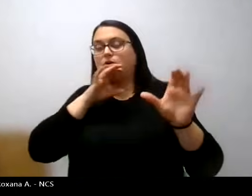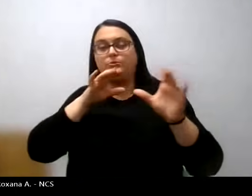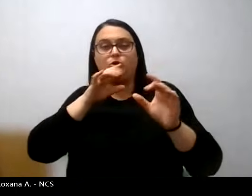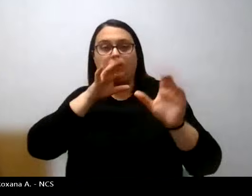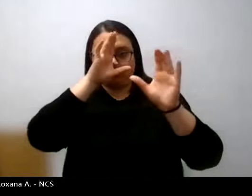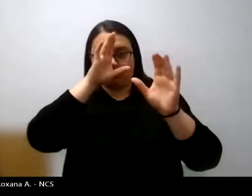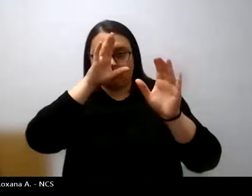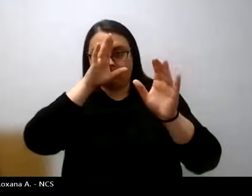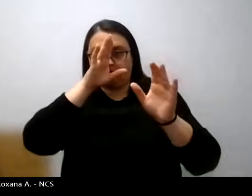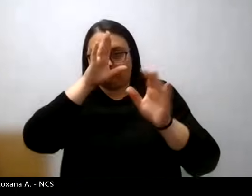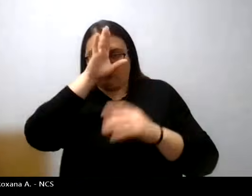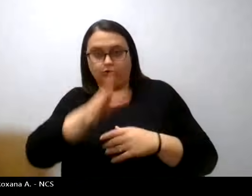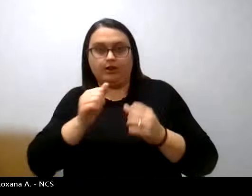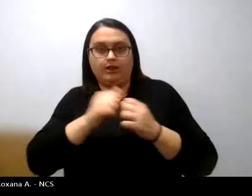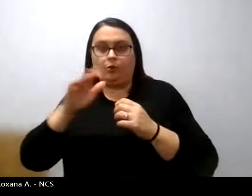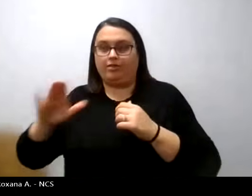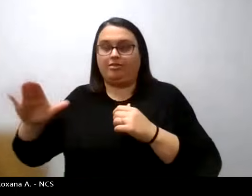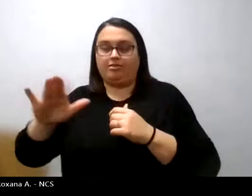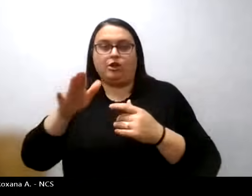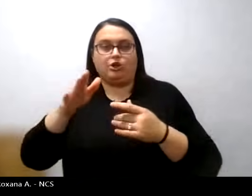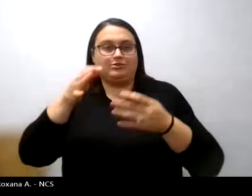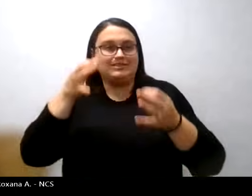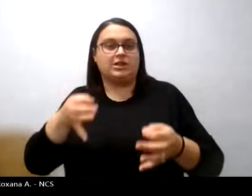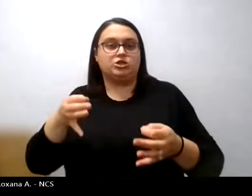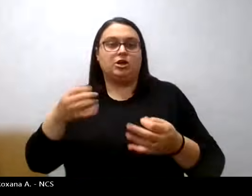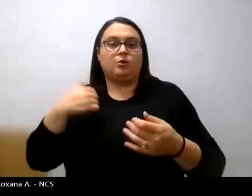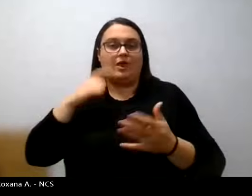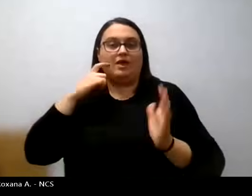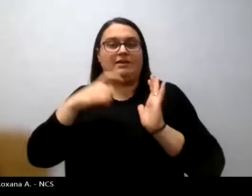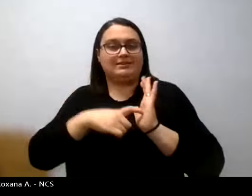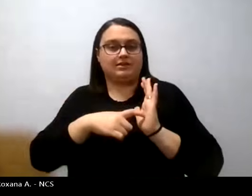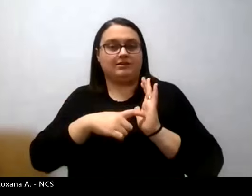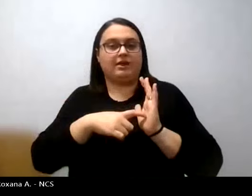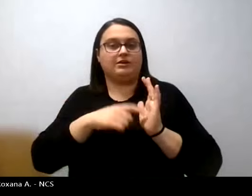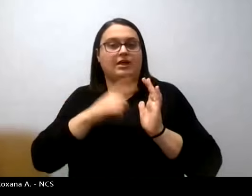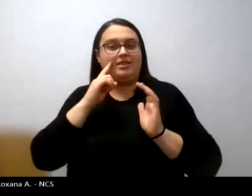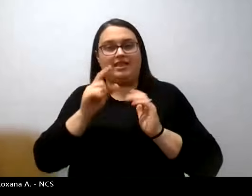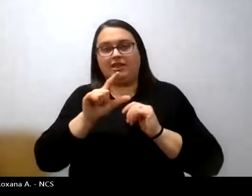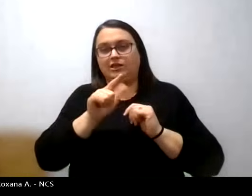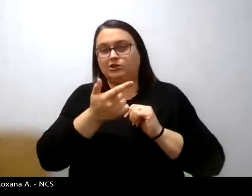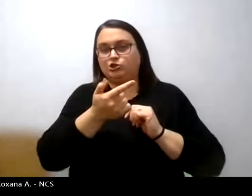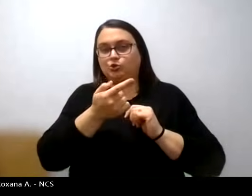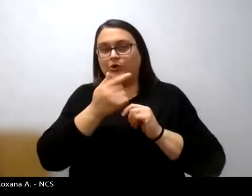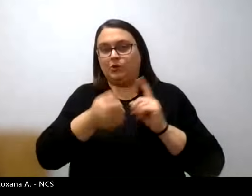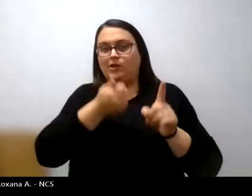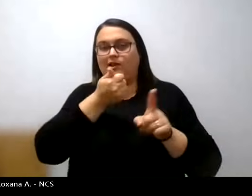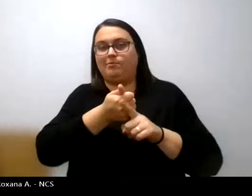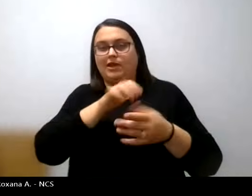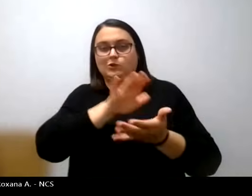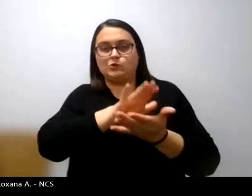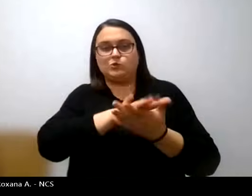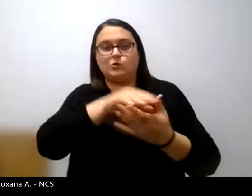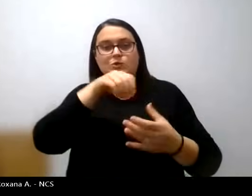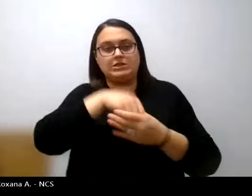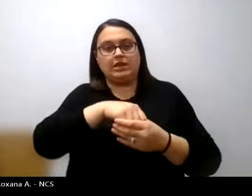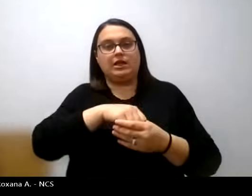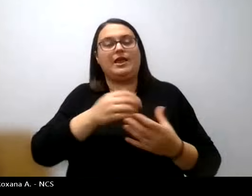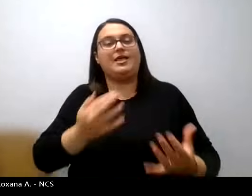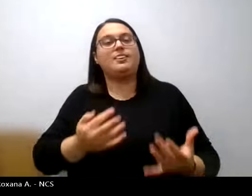final decisions, and those are in the works. But we have identified I believe it's 21 impacted schools in the boil